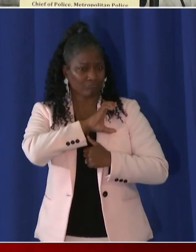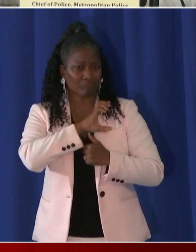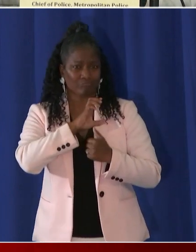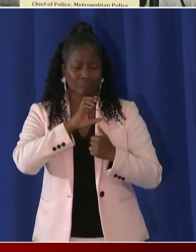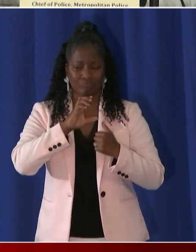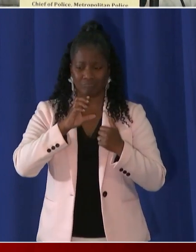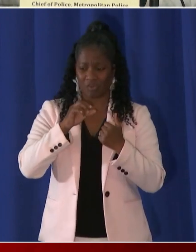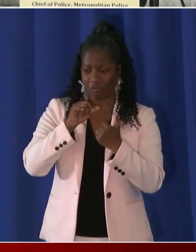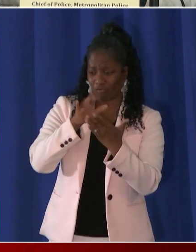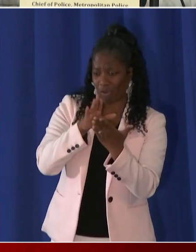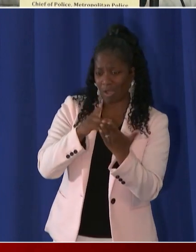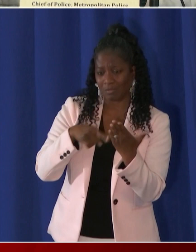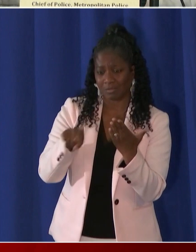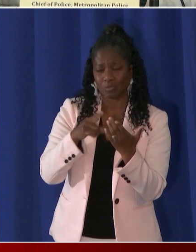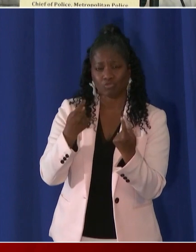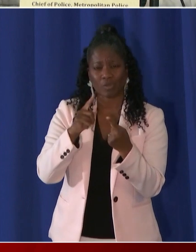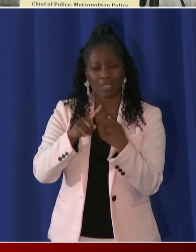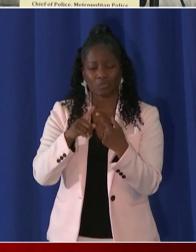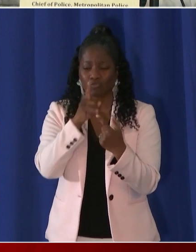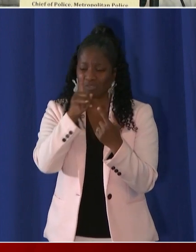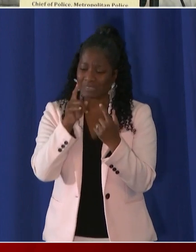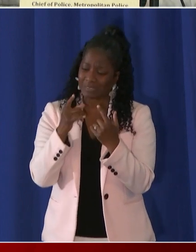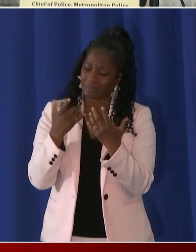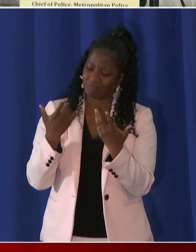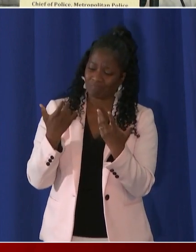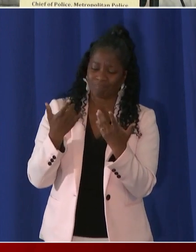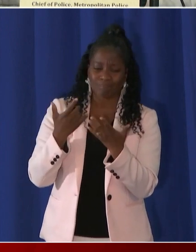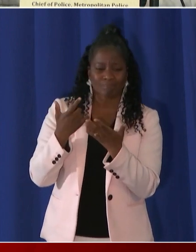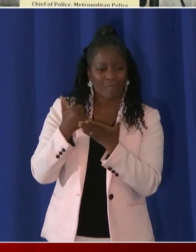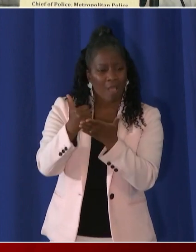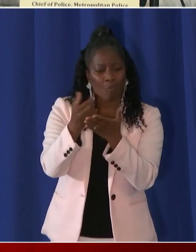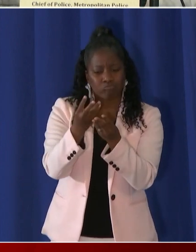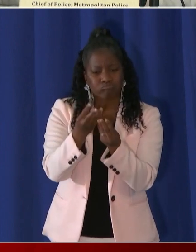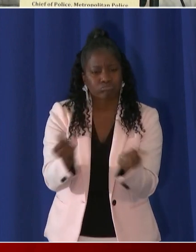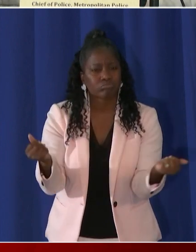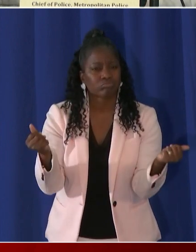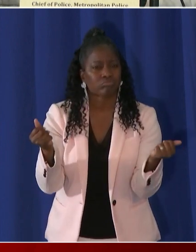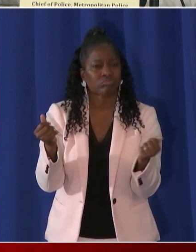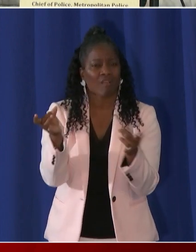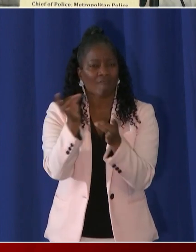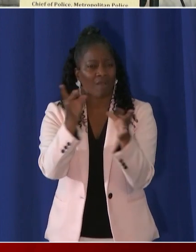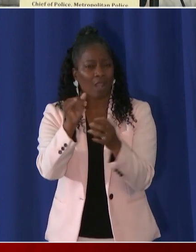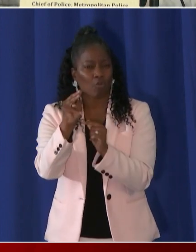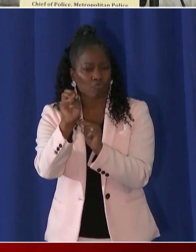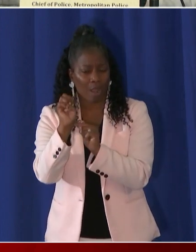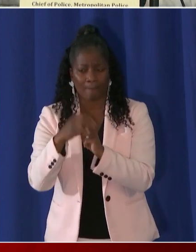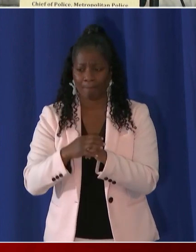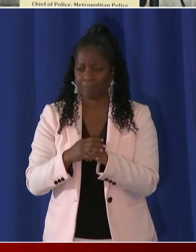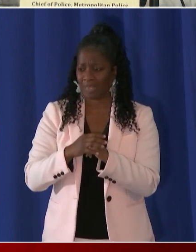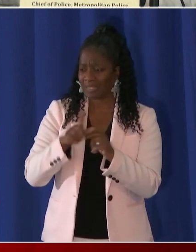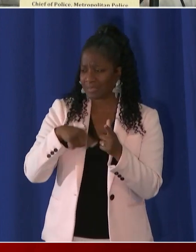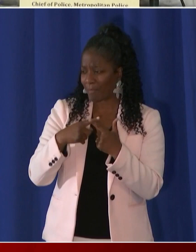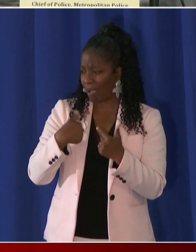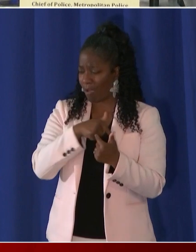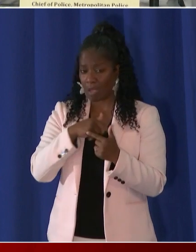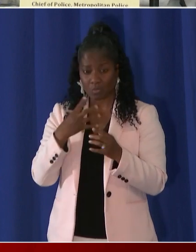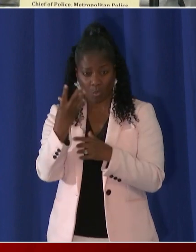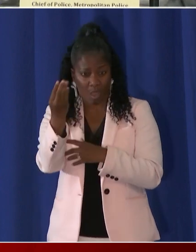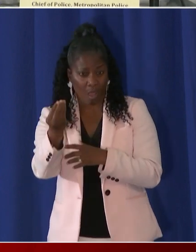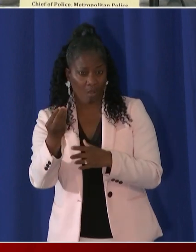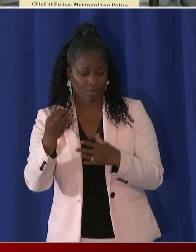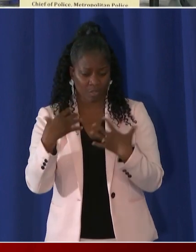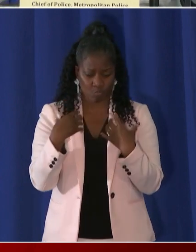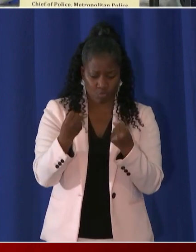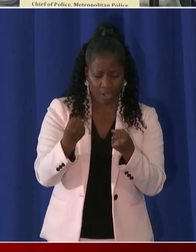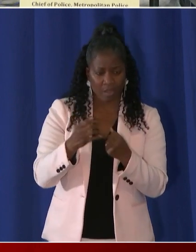this issue of violent crime in our communities. It's about going out here. It's about being brave despite the things that we